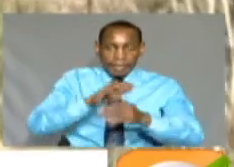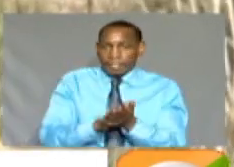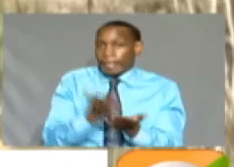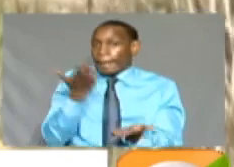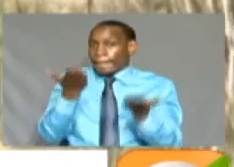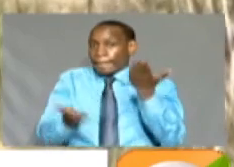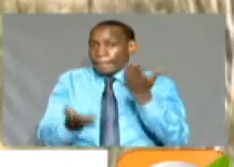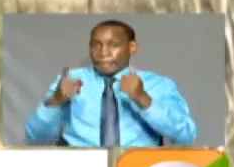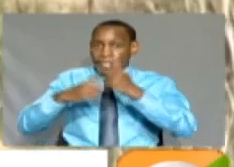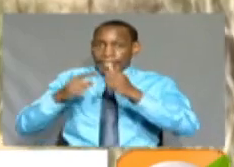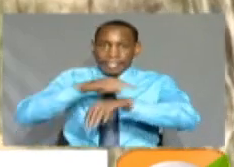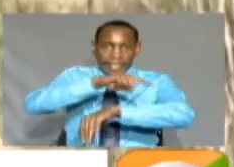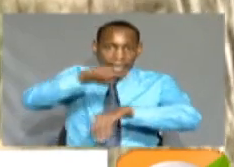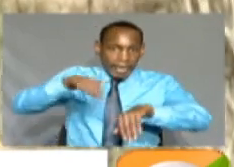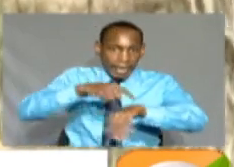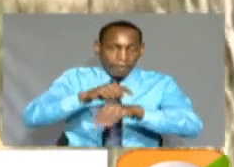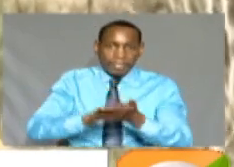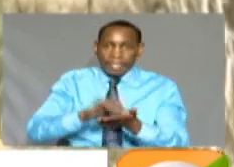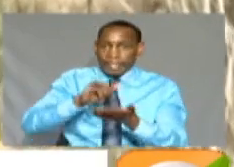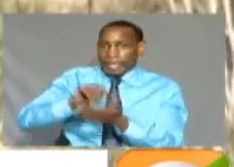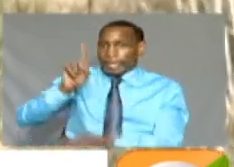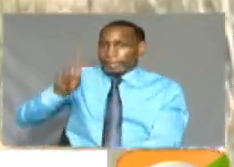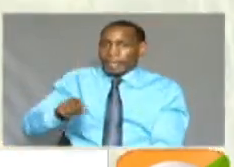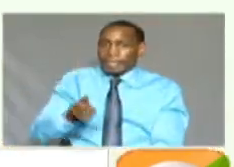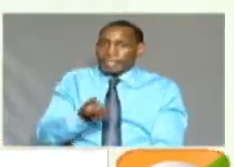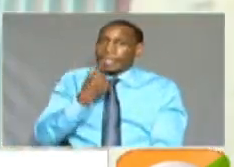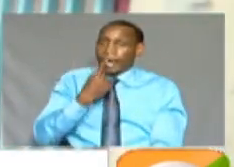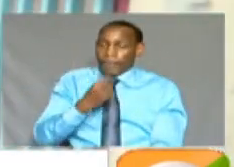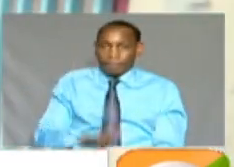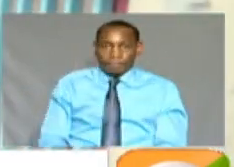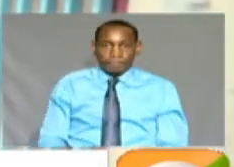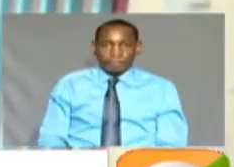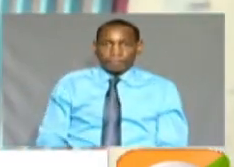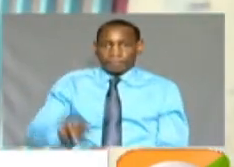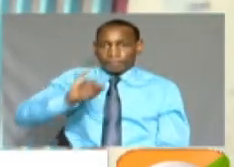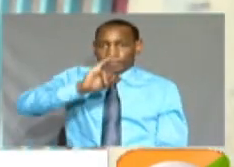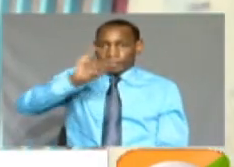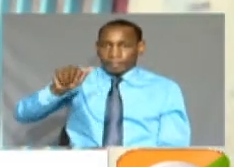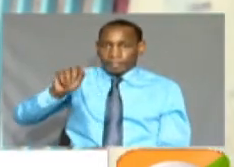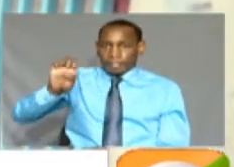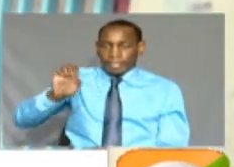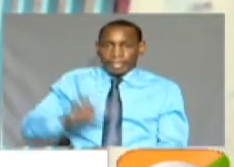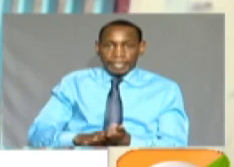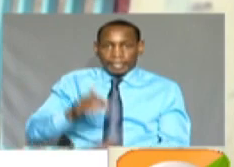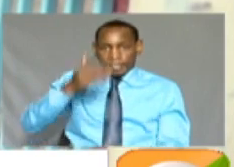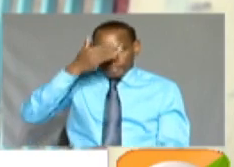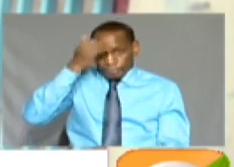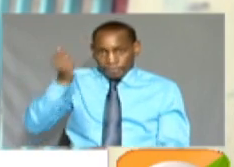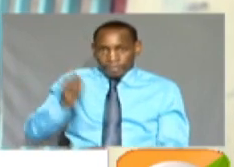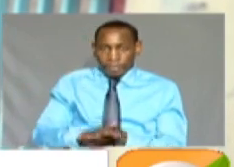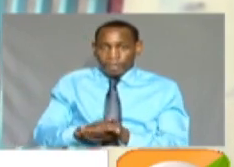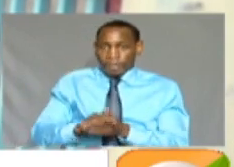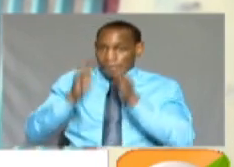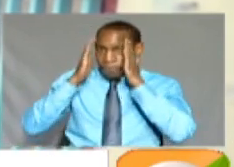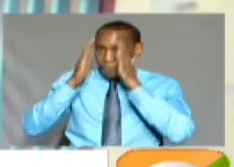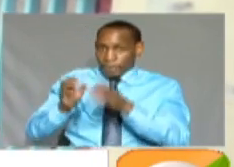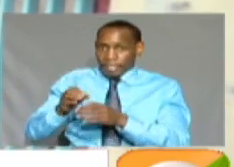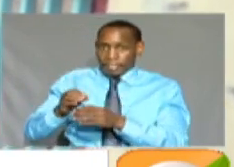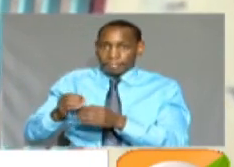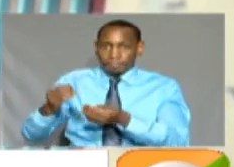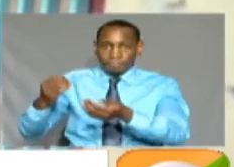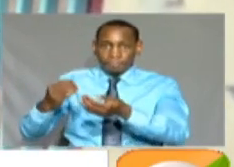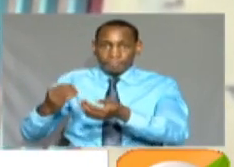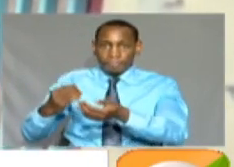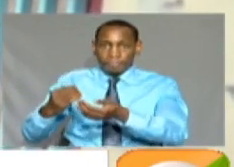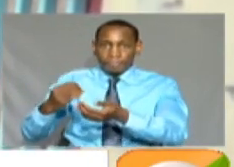say 6 hours, they're supposed to take that medication. Jane's app got the attention of the Ghanaian government after she